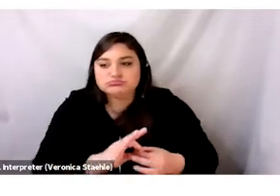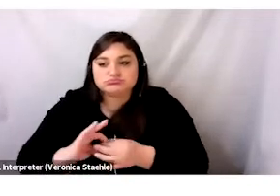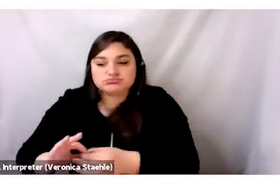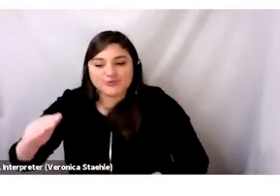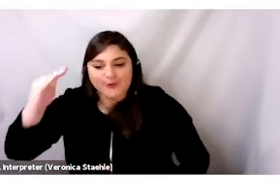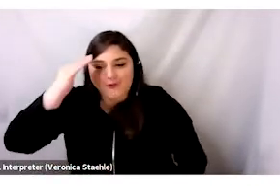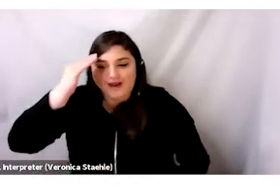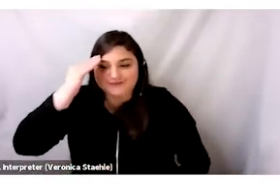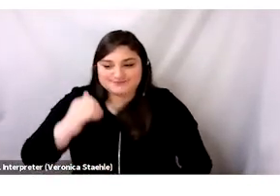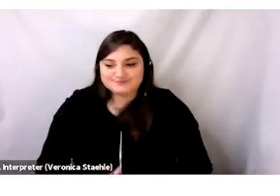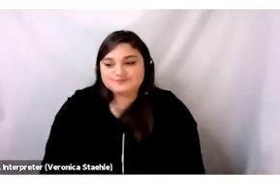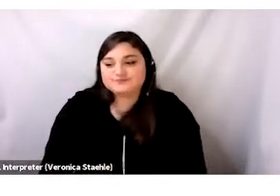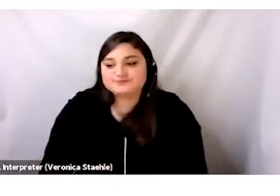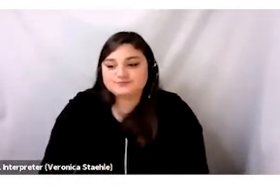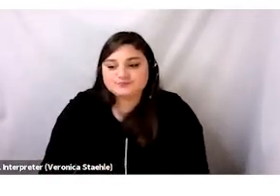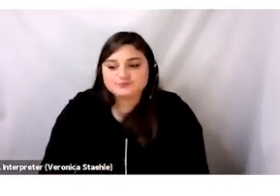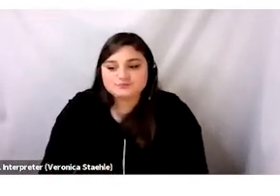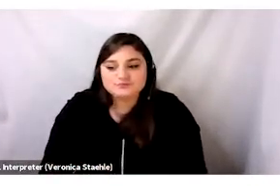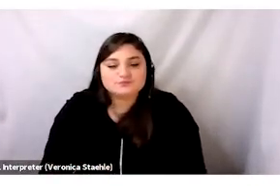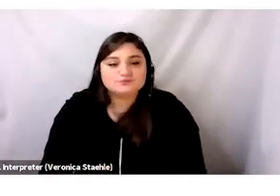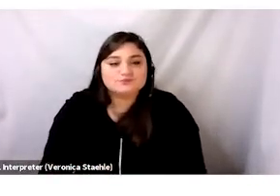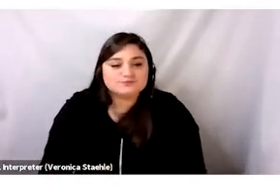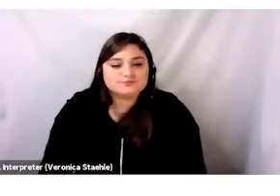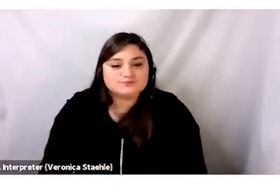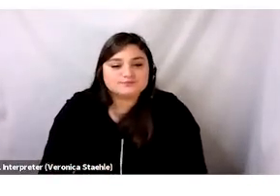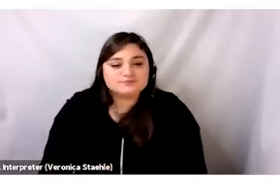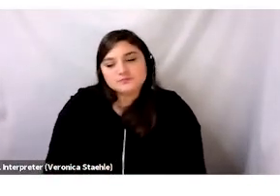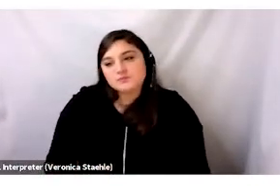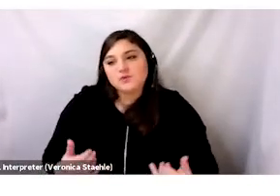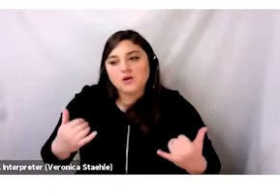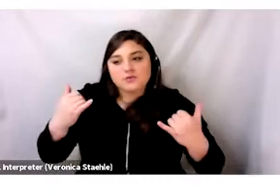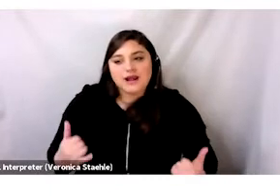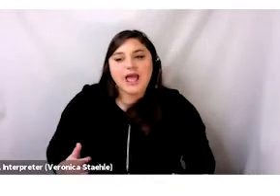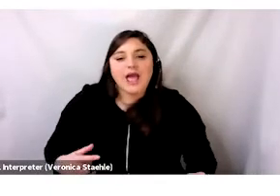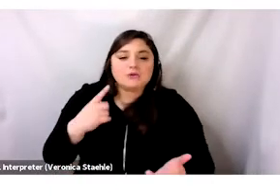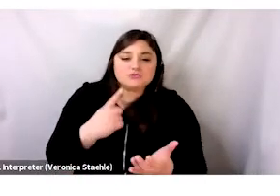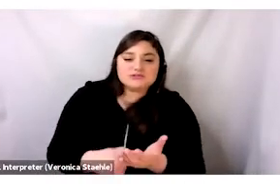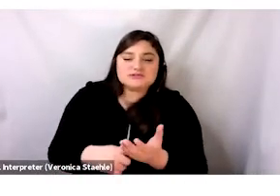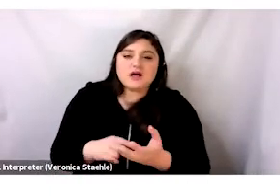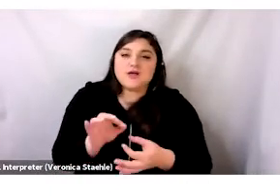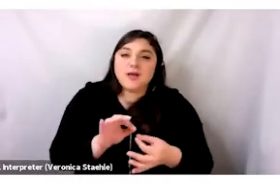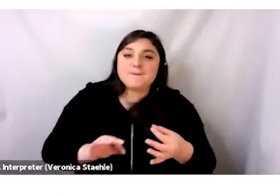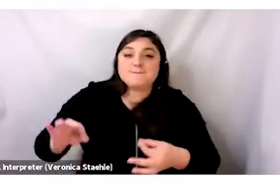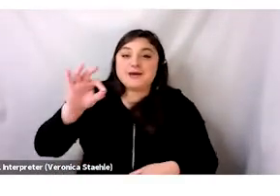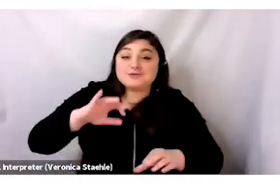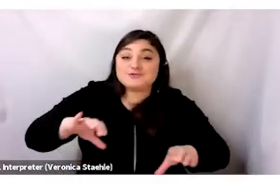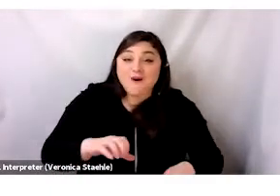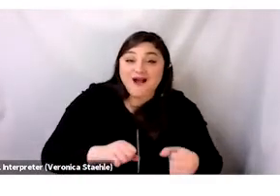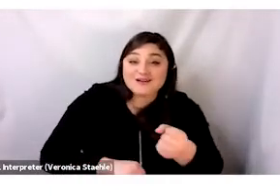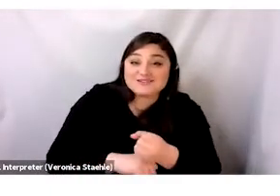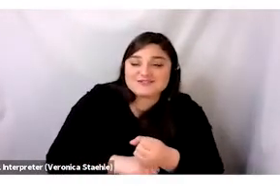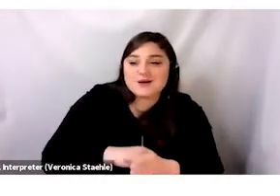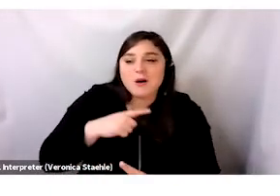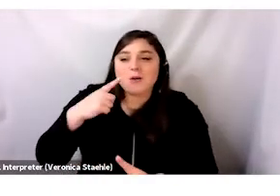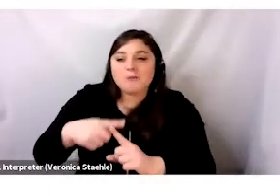Okay, so now let's talk about spiritual activism and sustainability.